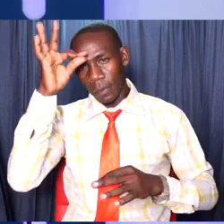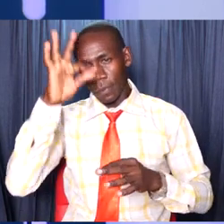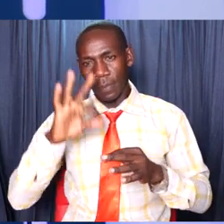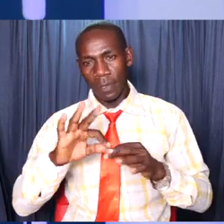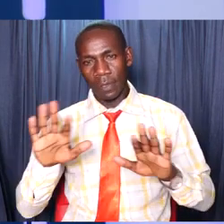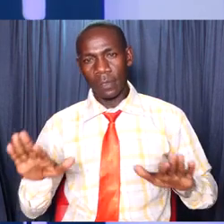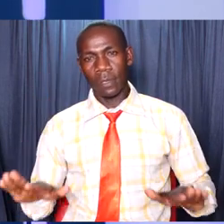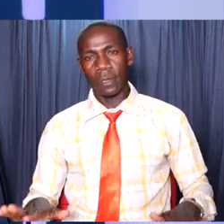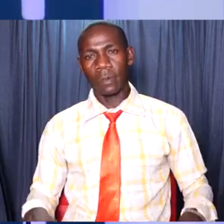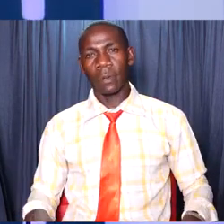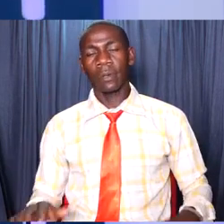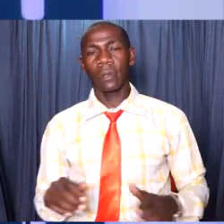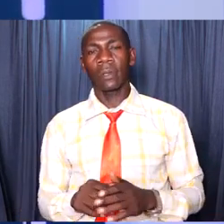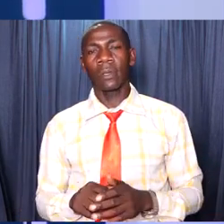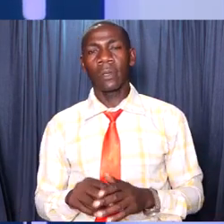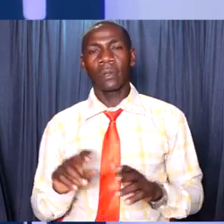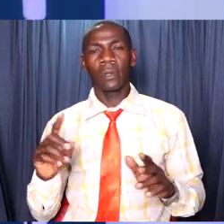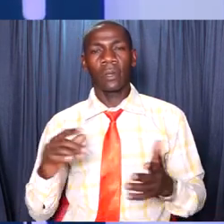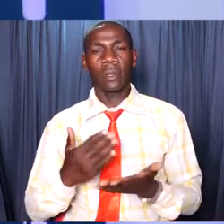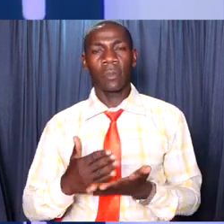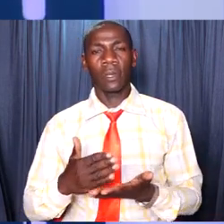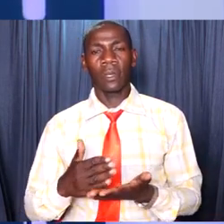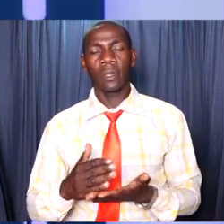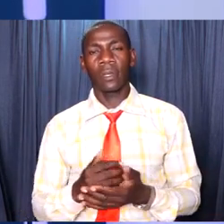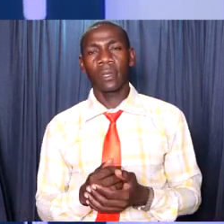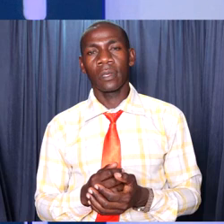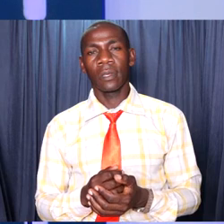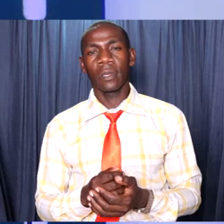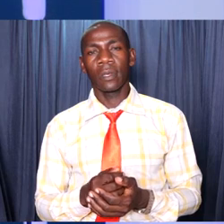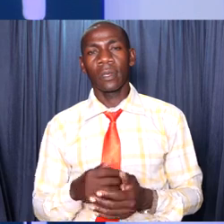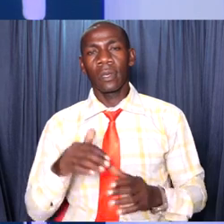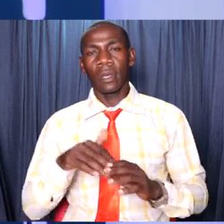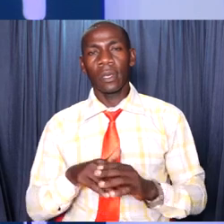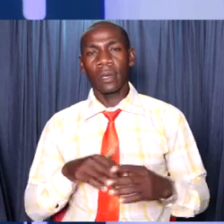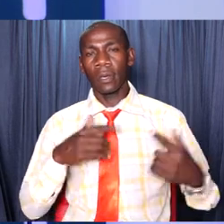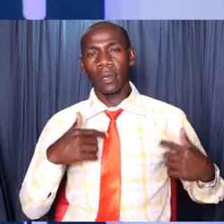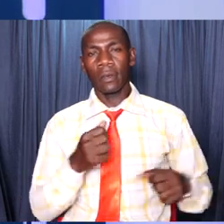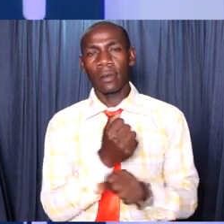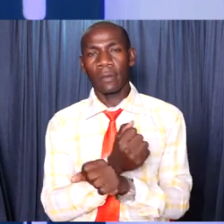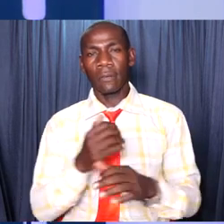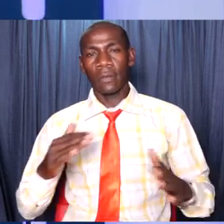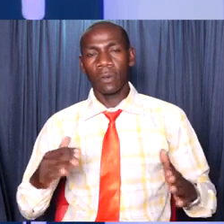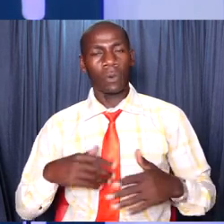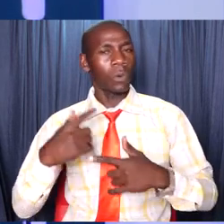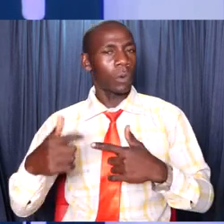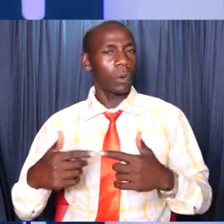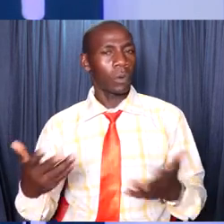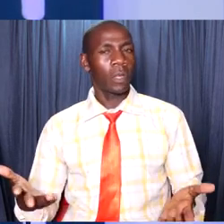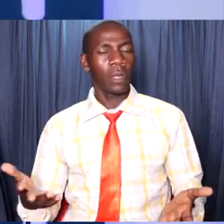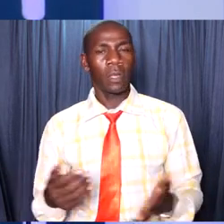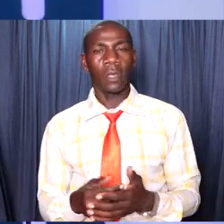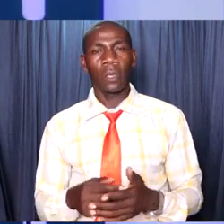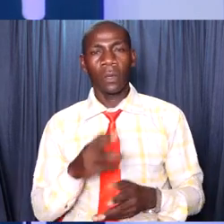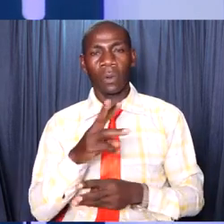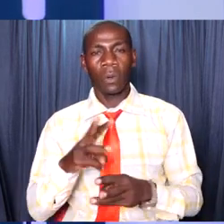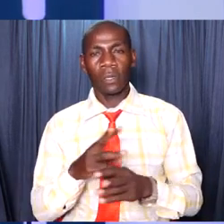imepoa. Many's faith have waxed old. Wamebaki. They are now remaining. Ndani ya wokovu. Just in salvation. Mana waende wapi. Because no other place.